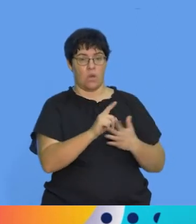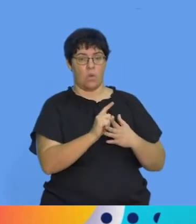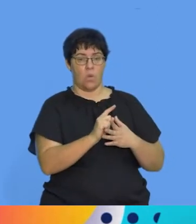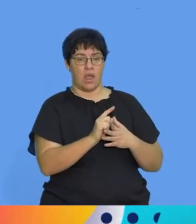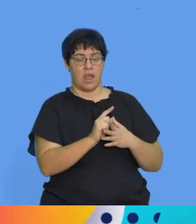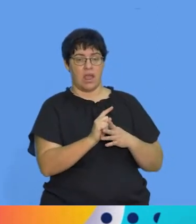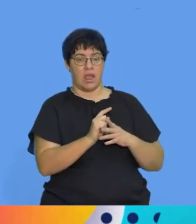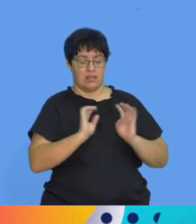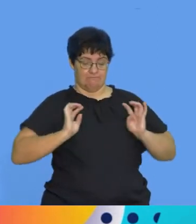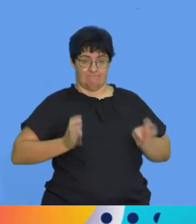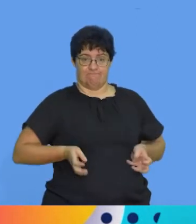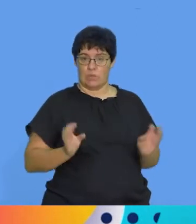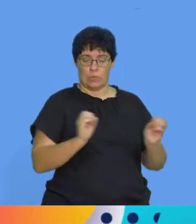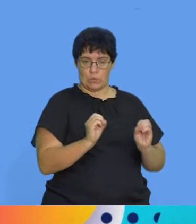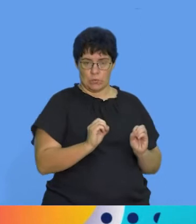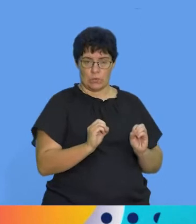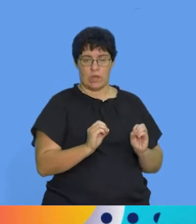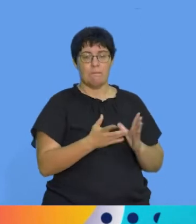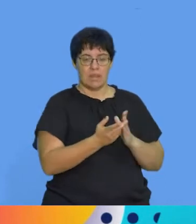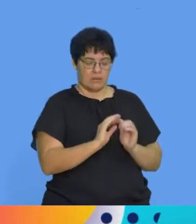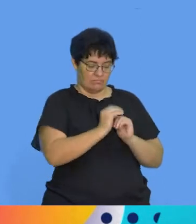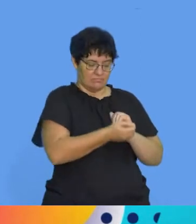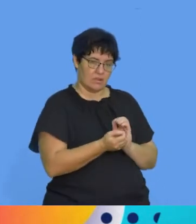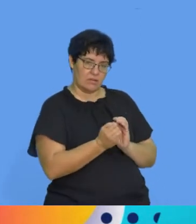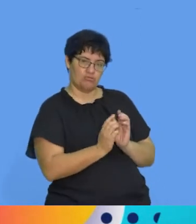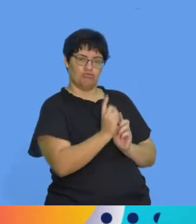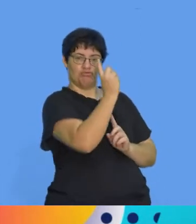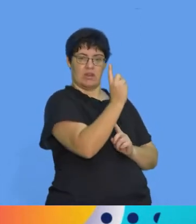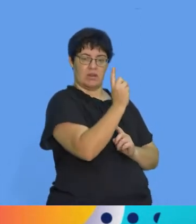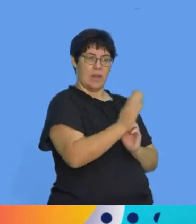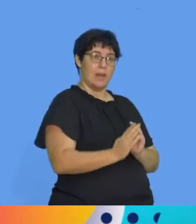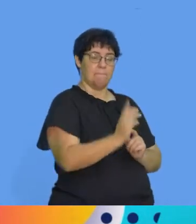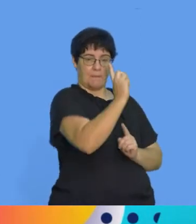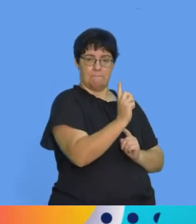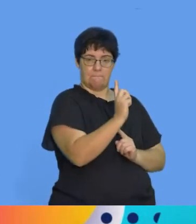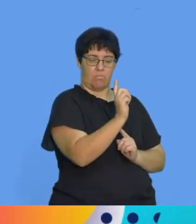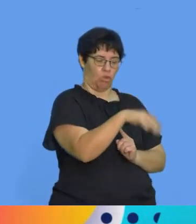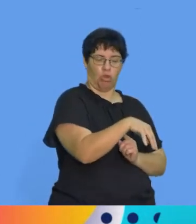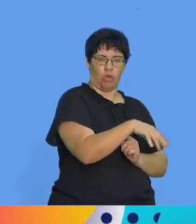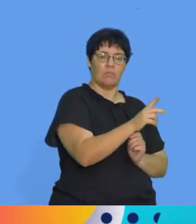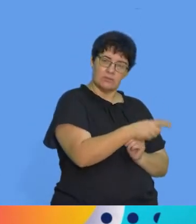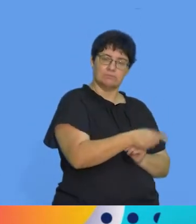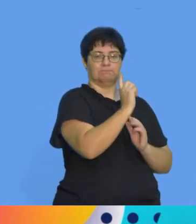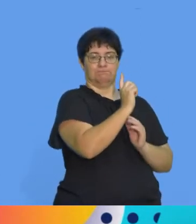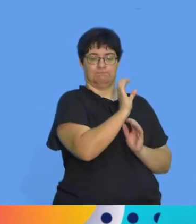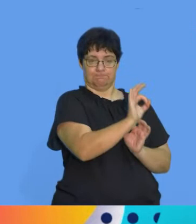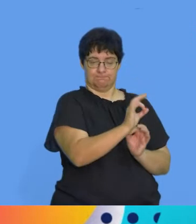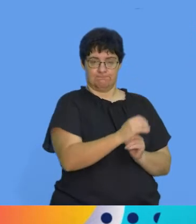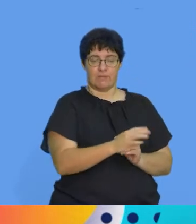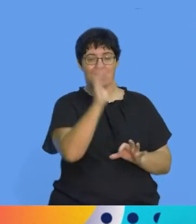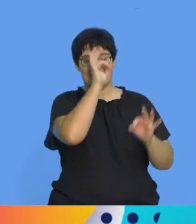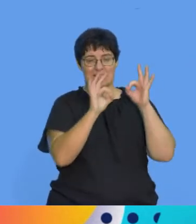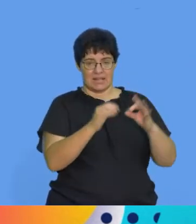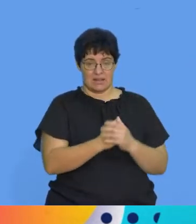cells, because they don't have a skeleton, they need different ways to keep them upright. And we're going to have a look at cells. If I have to